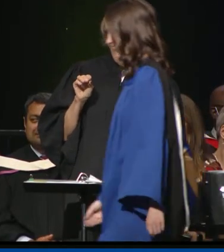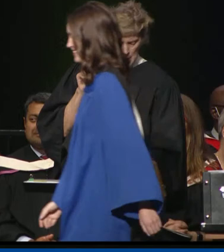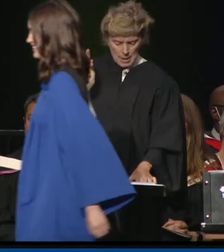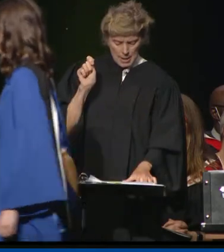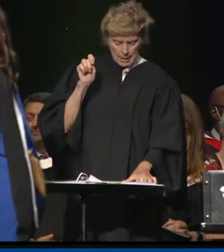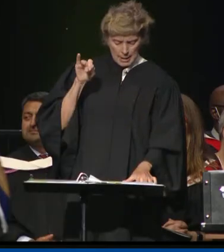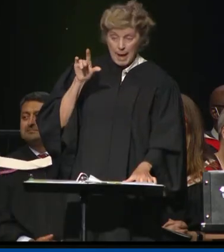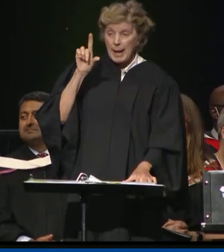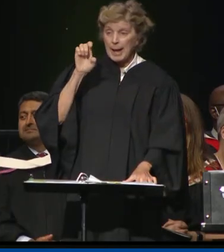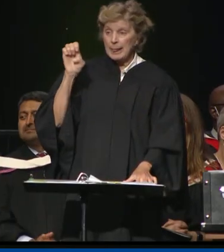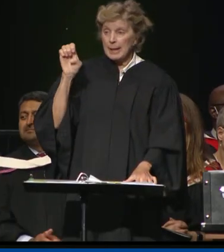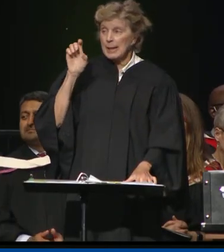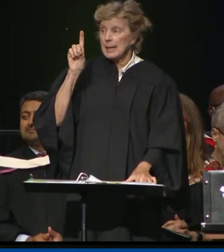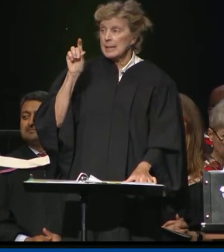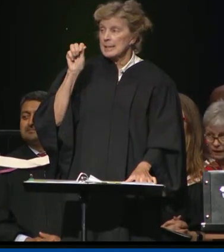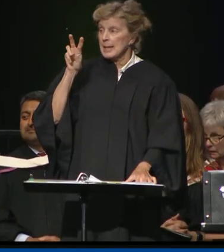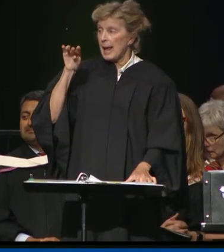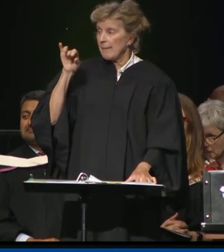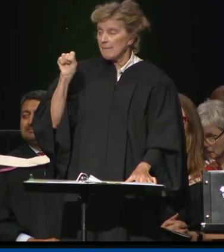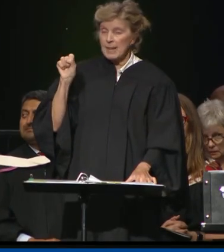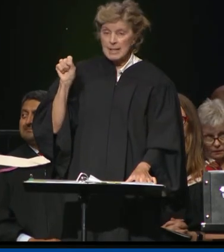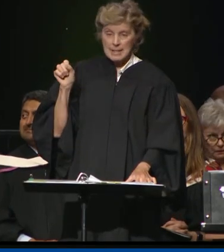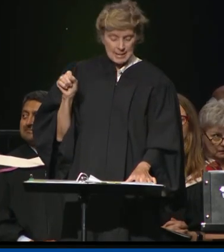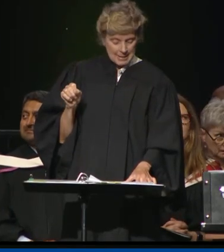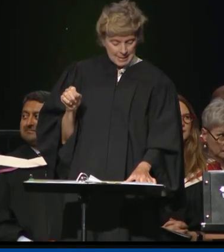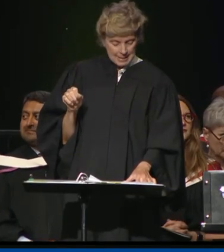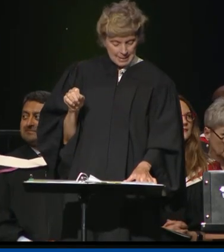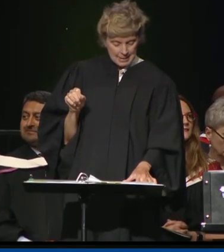Kaylee Davis.